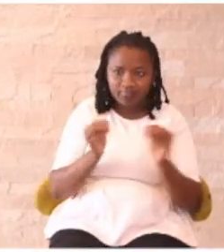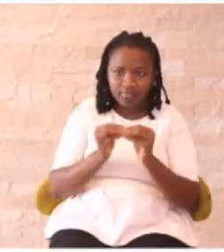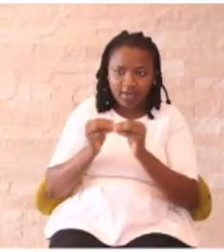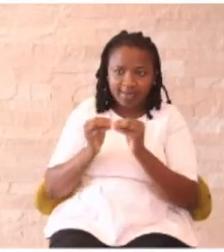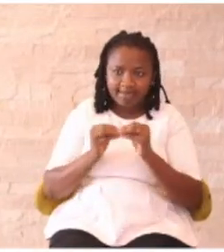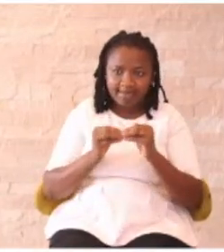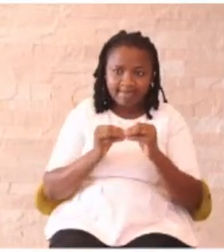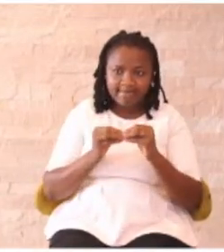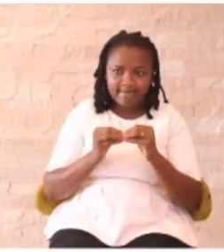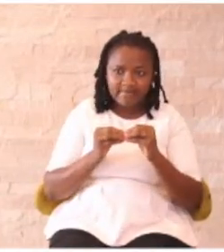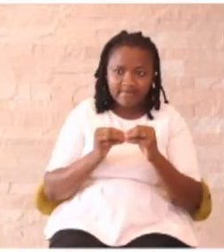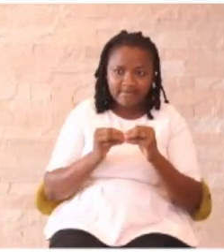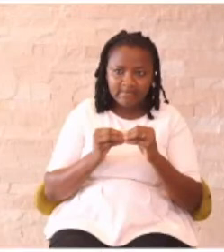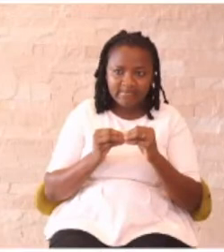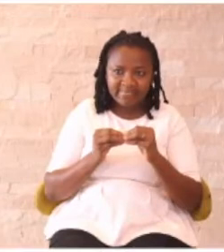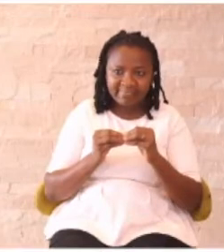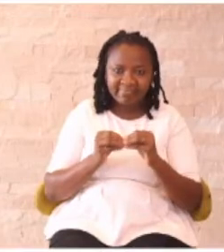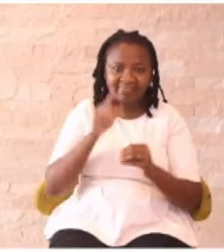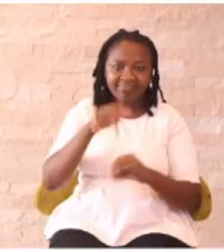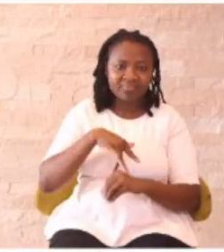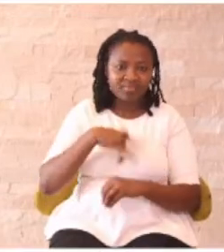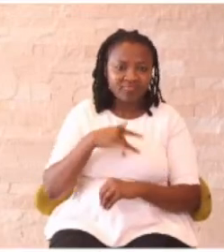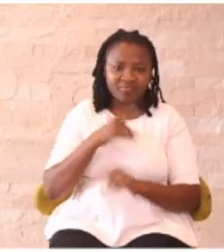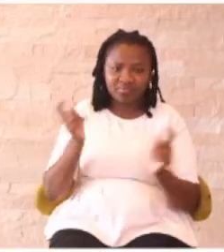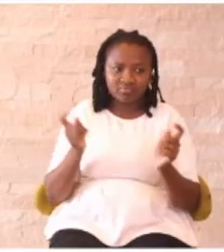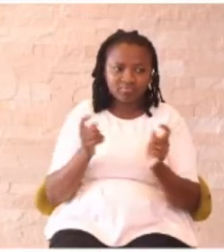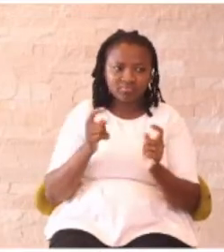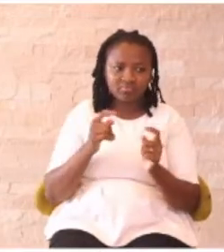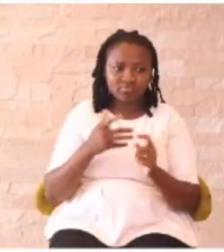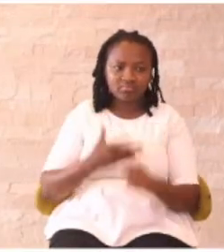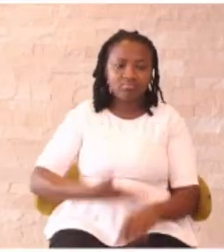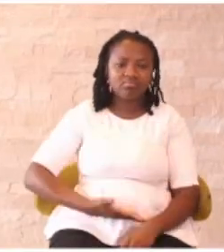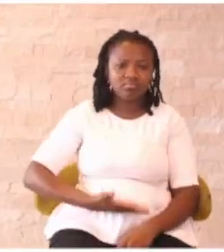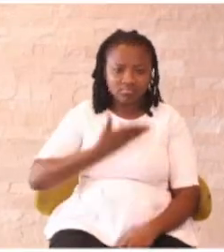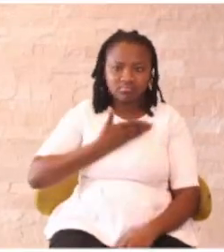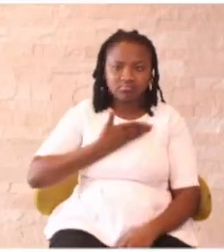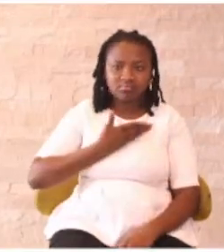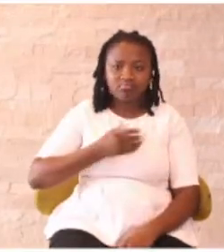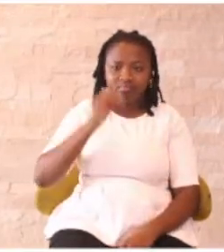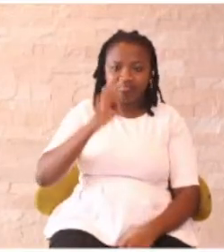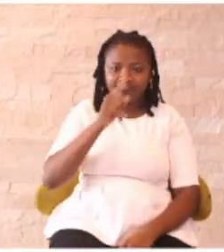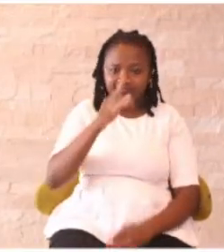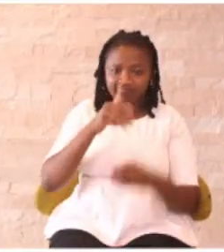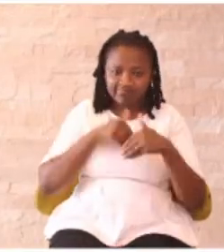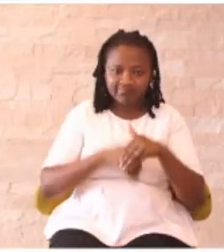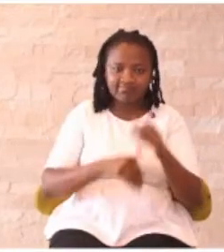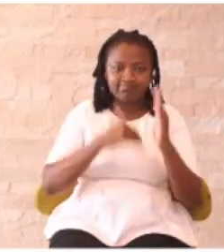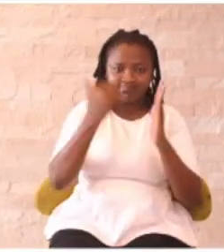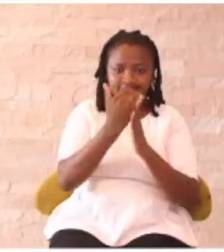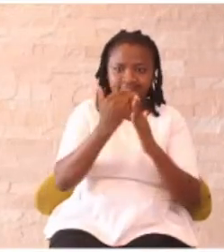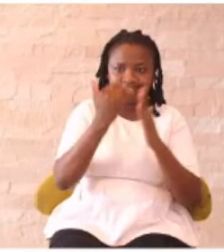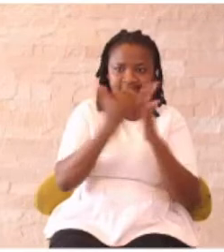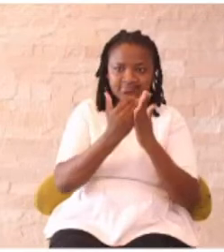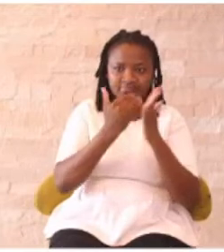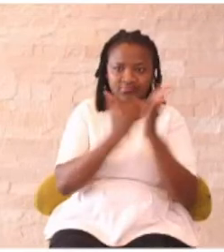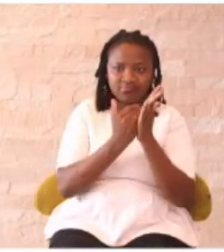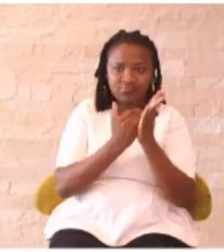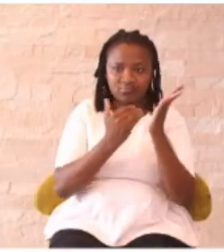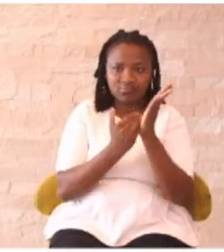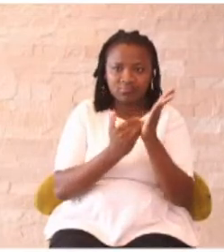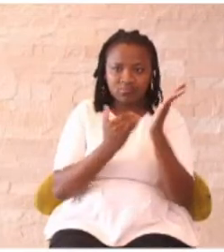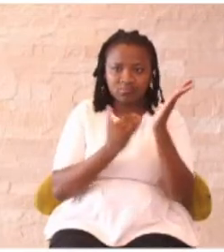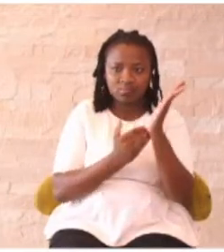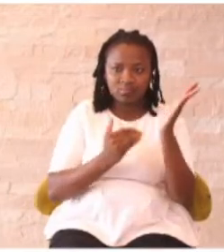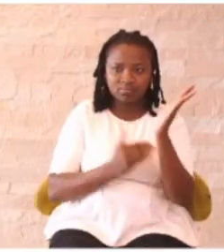be very cold if you didn't follow those protocol steps. They'll be cold on you. So